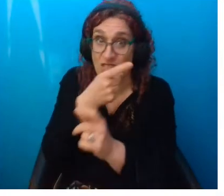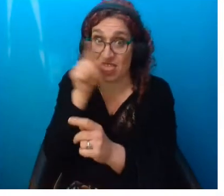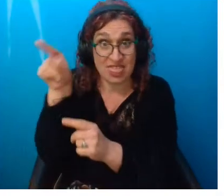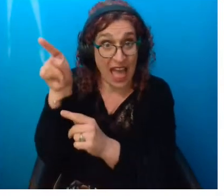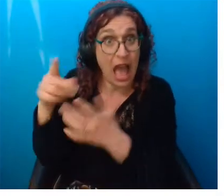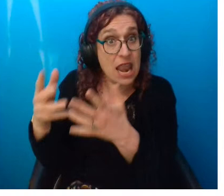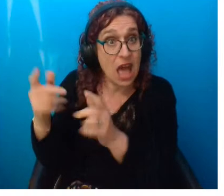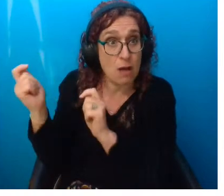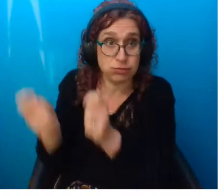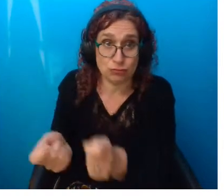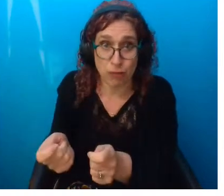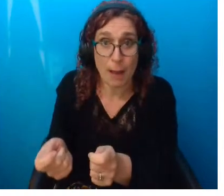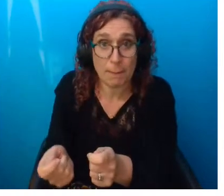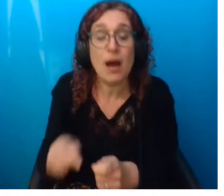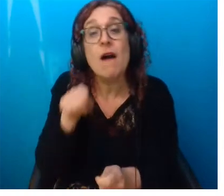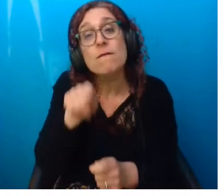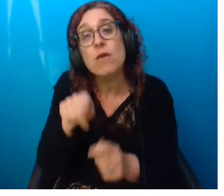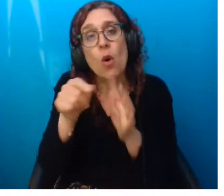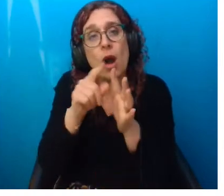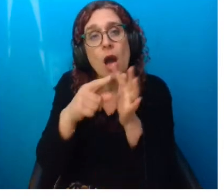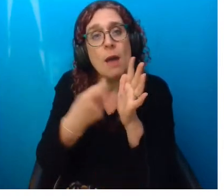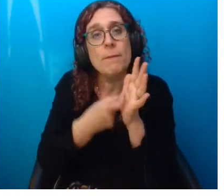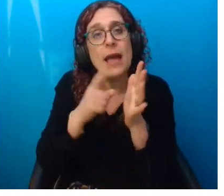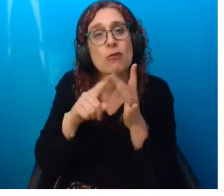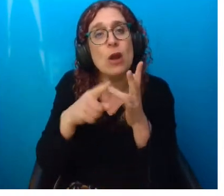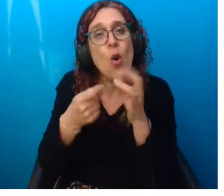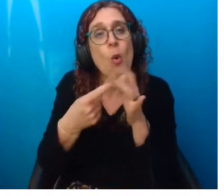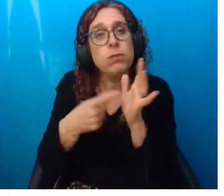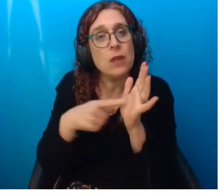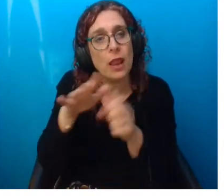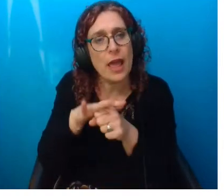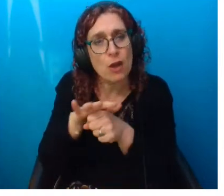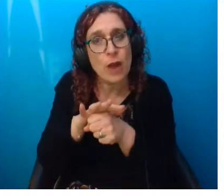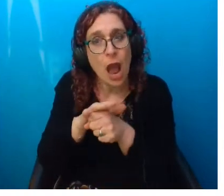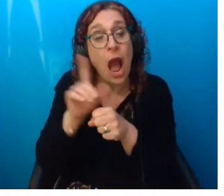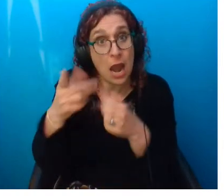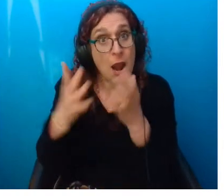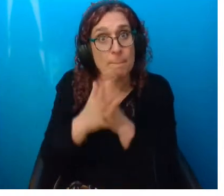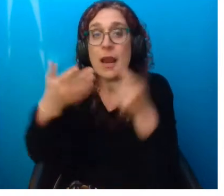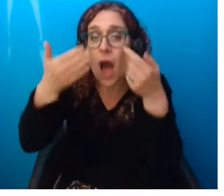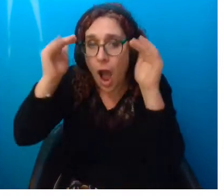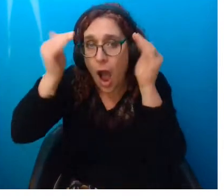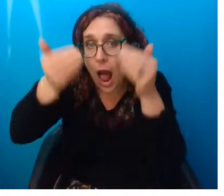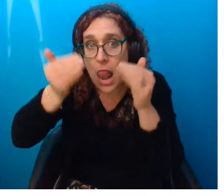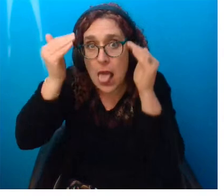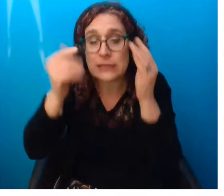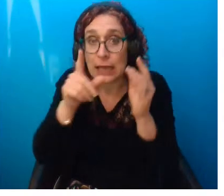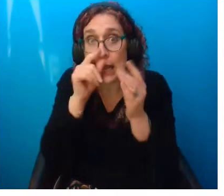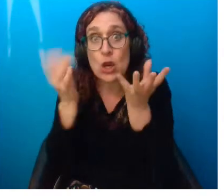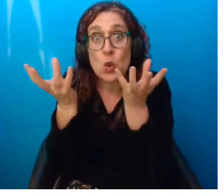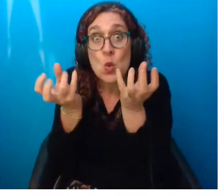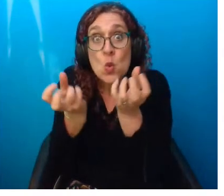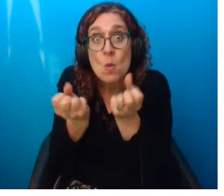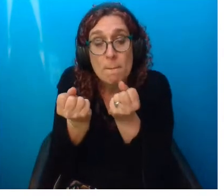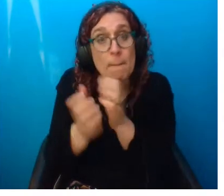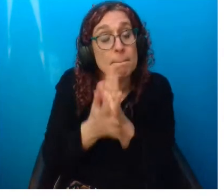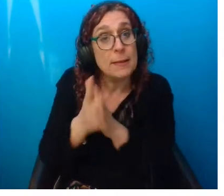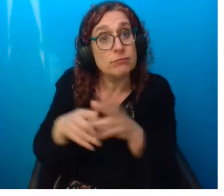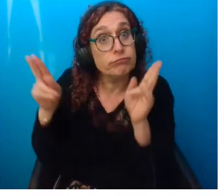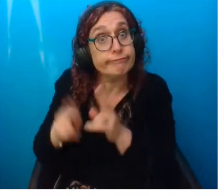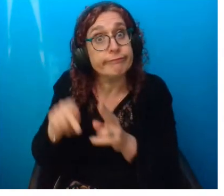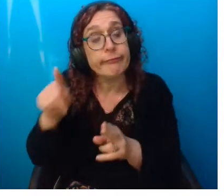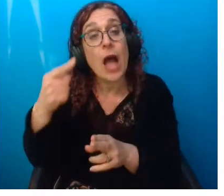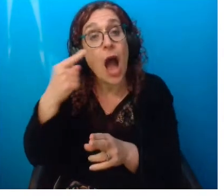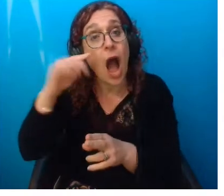that periorbital area, and the absorption through the eyelid tends to improve the eyelid disease and